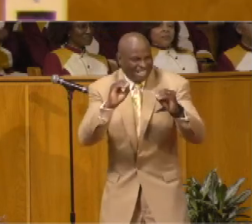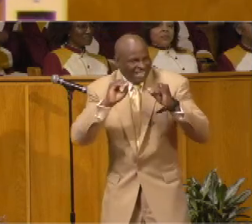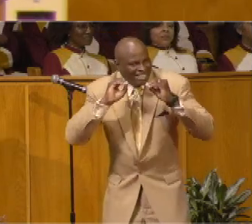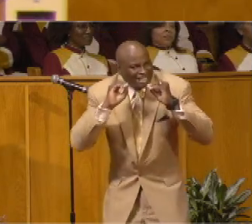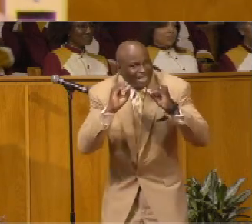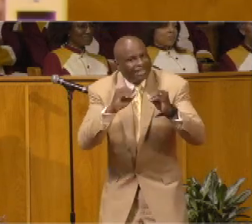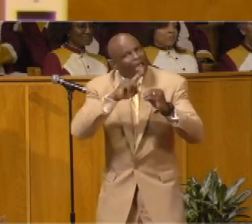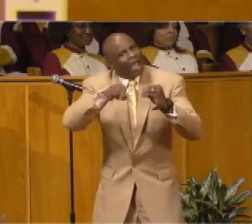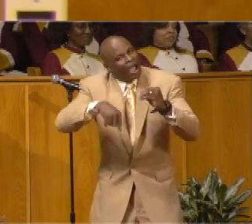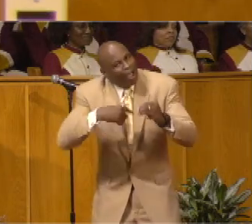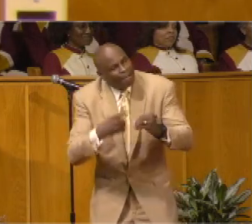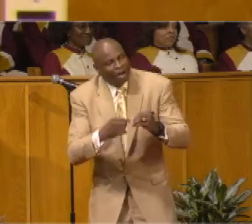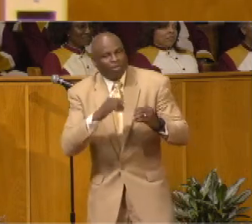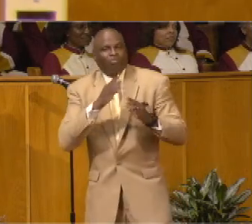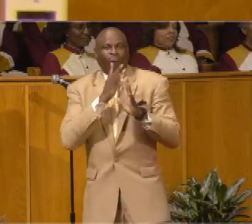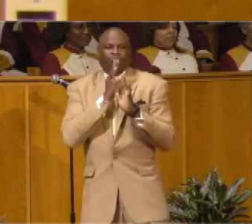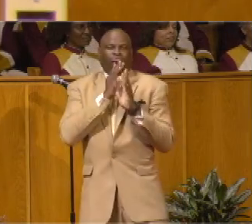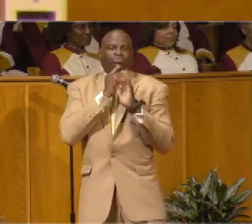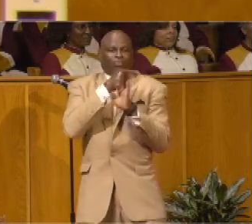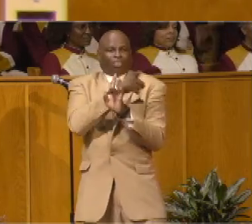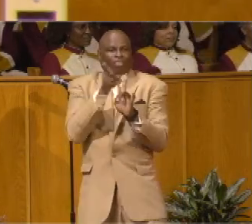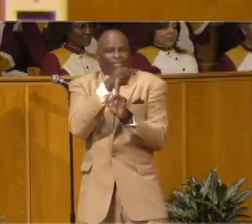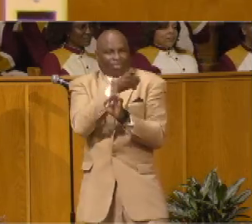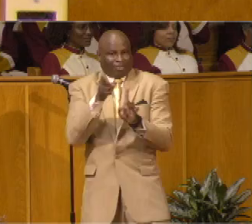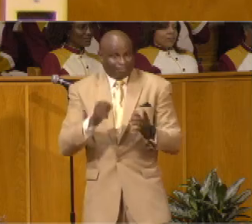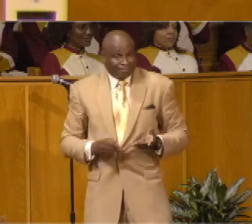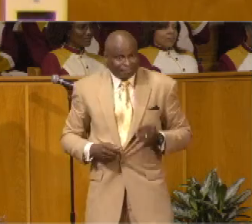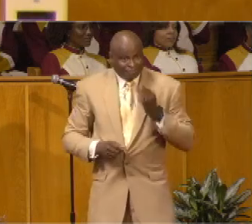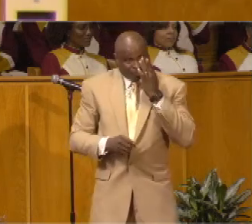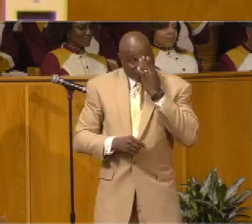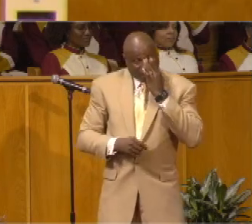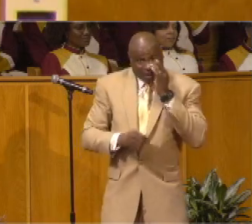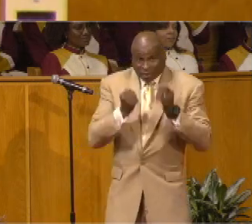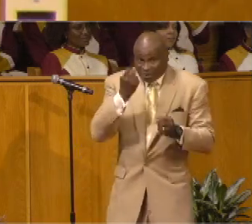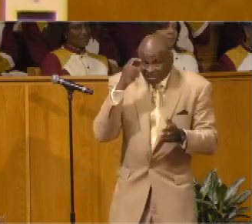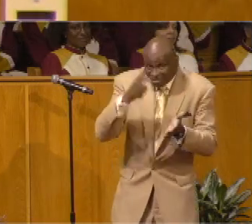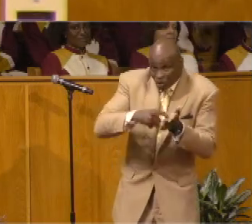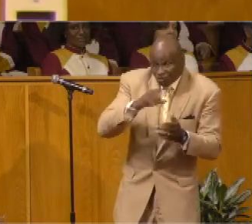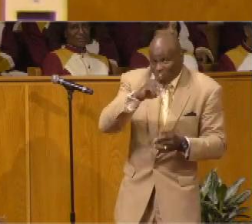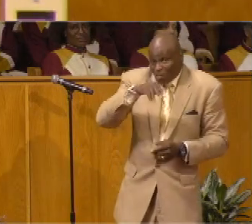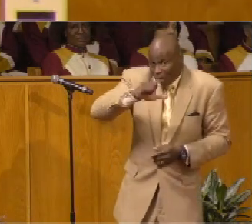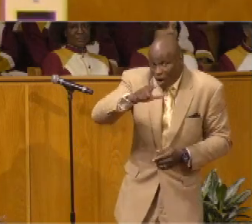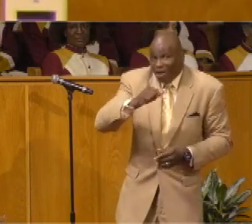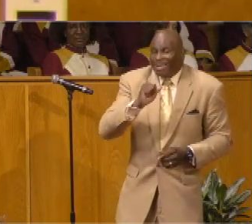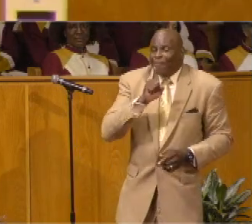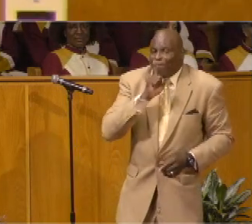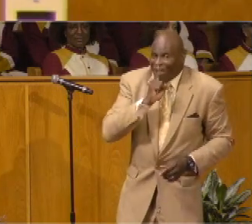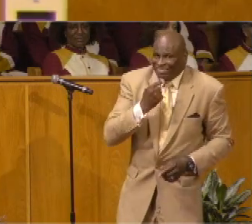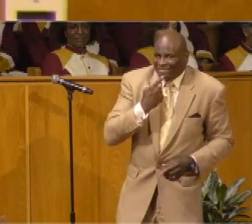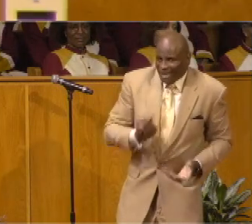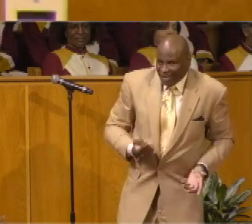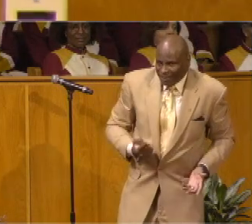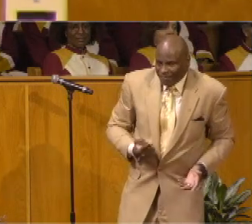things about talking in tongues. Now, notice what Paul doesn't do.